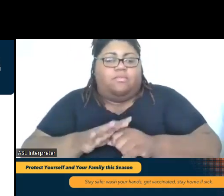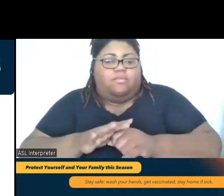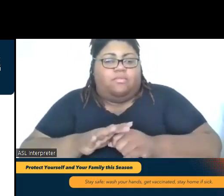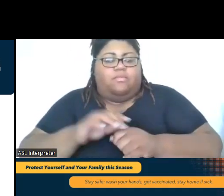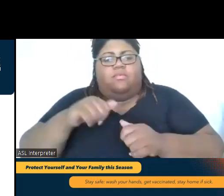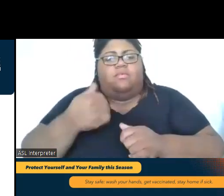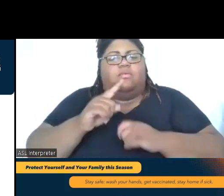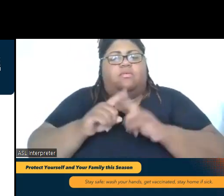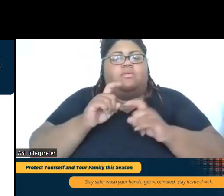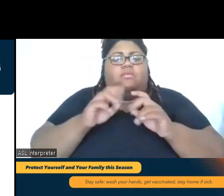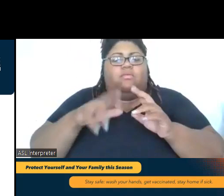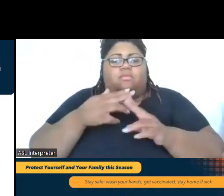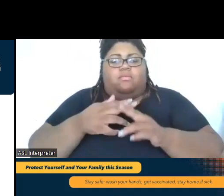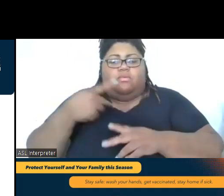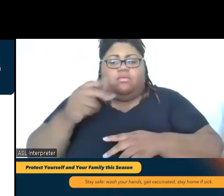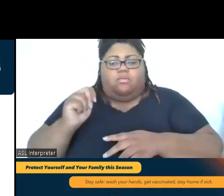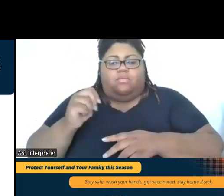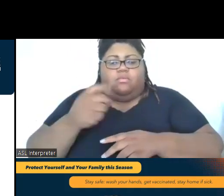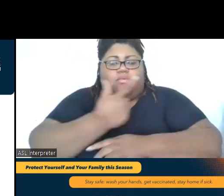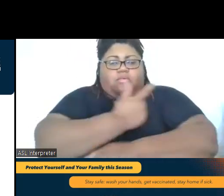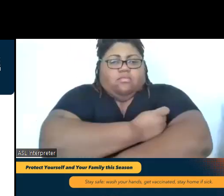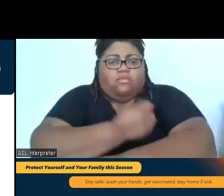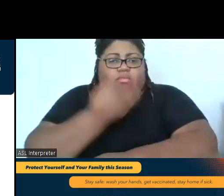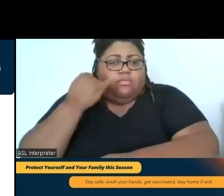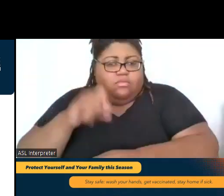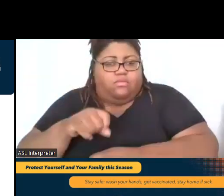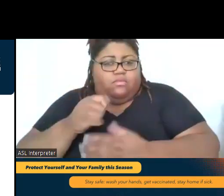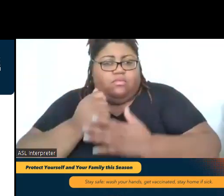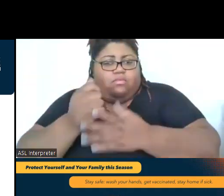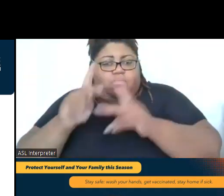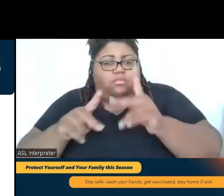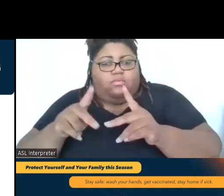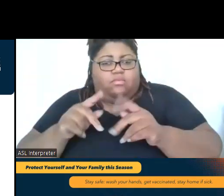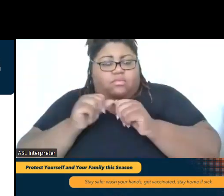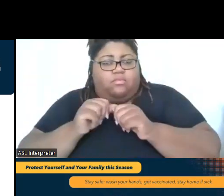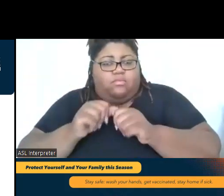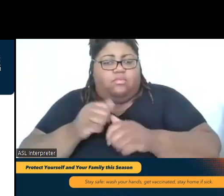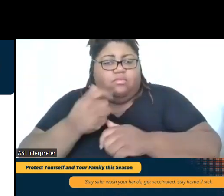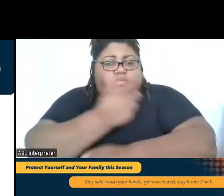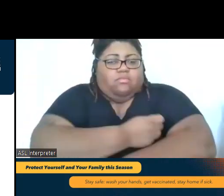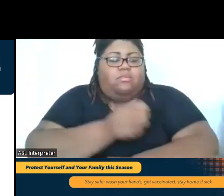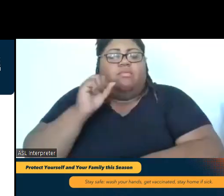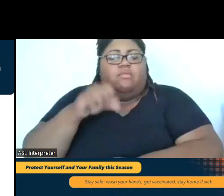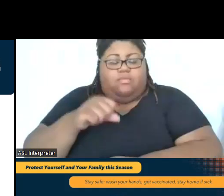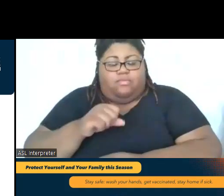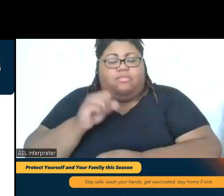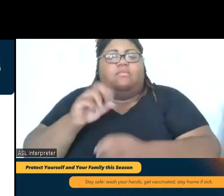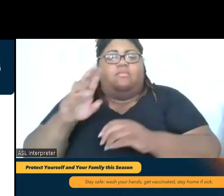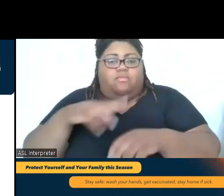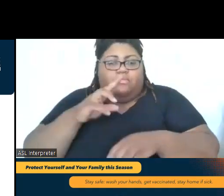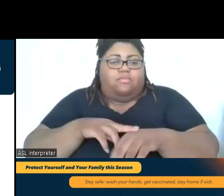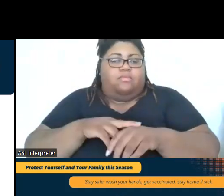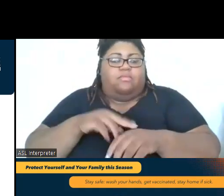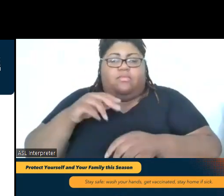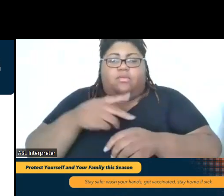question about pneumonia vaccine and if we should be assisting people to be up to date. Absolutely, yes. So pneumonia,